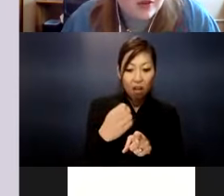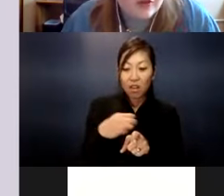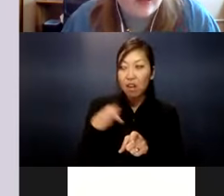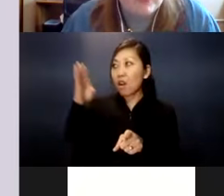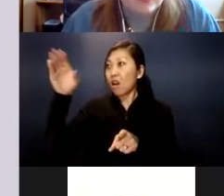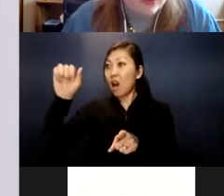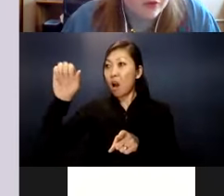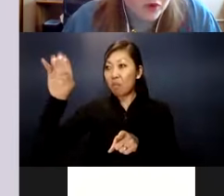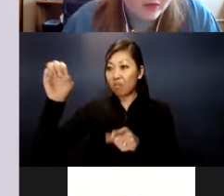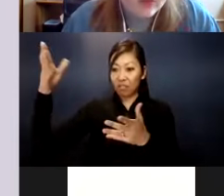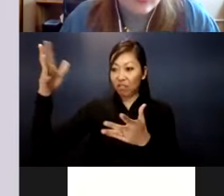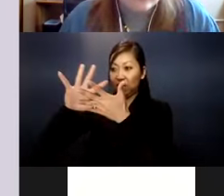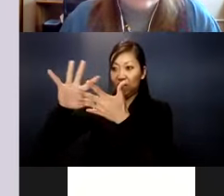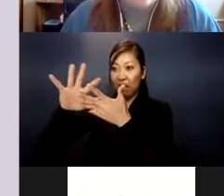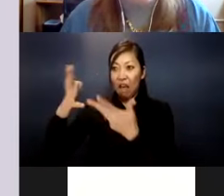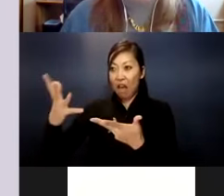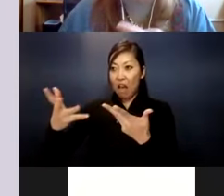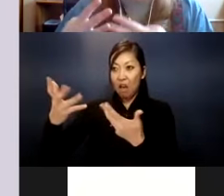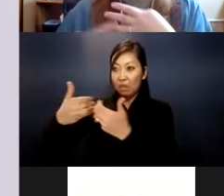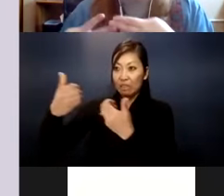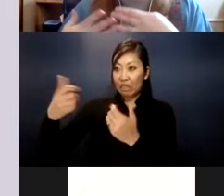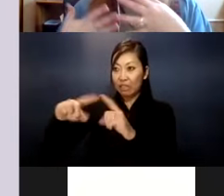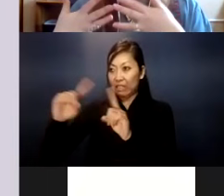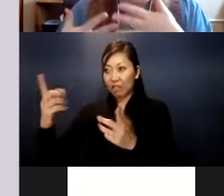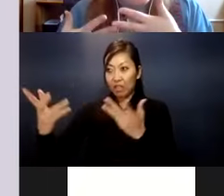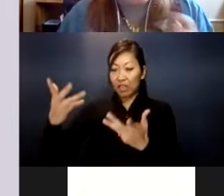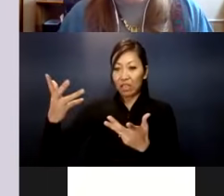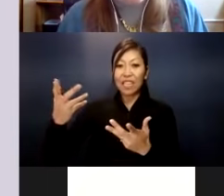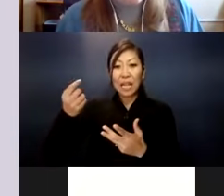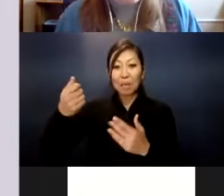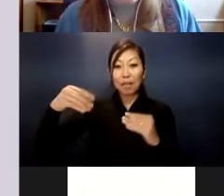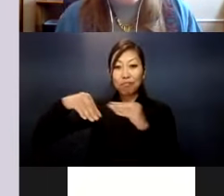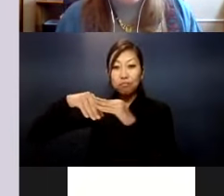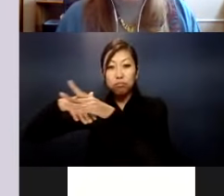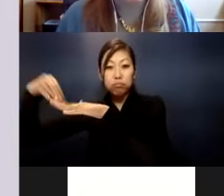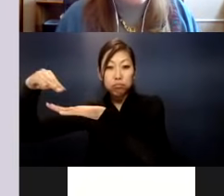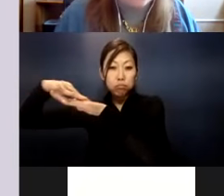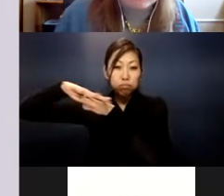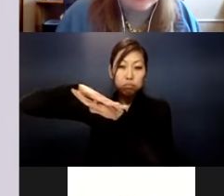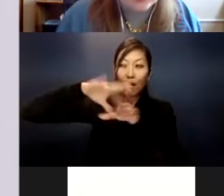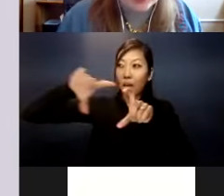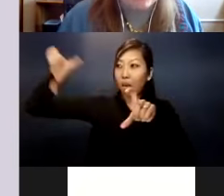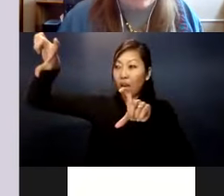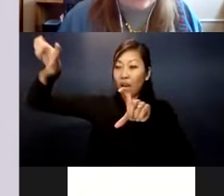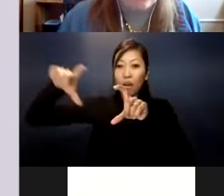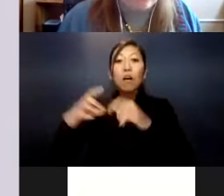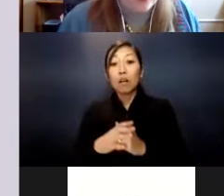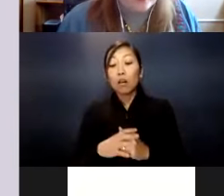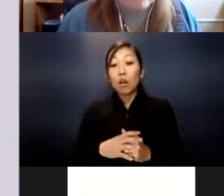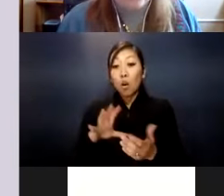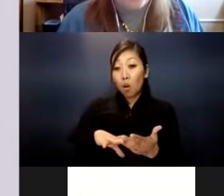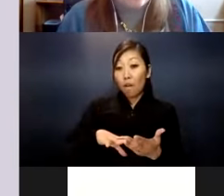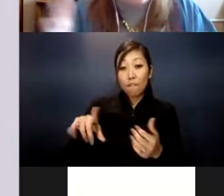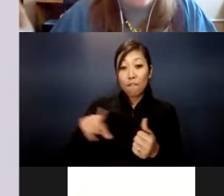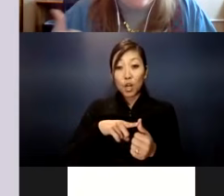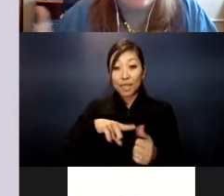and behaviors from the abusive ones, because they kind of bleed into each other. And when we're learning relationships for the first